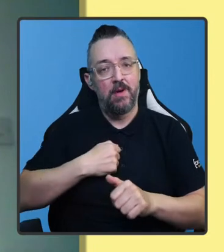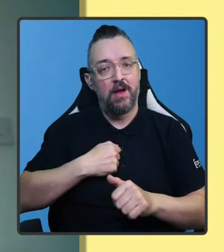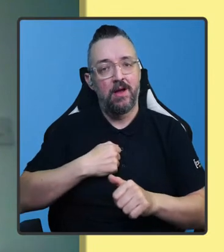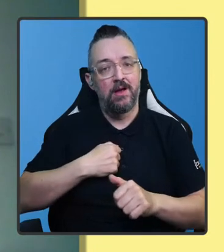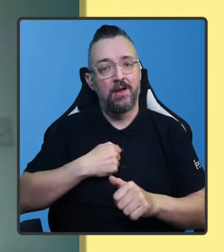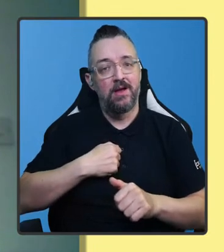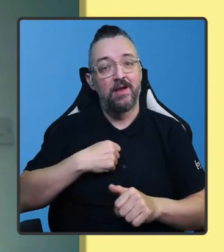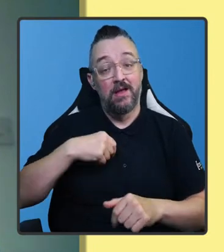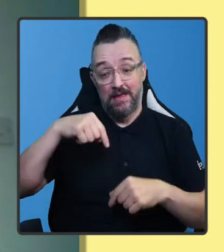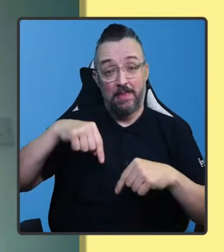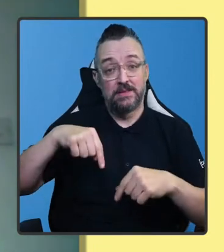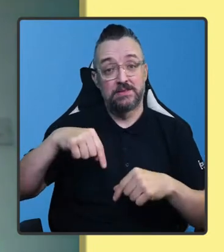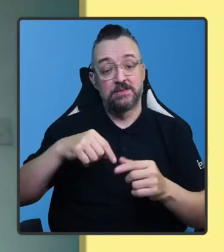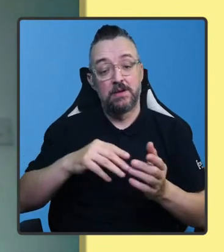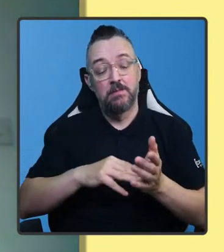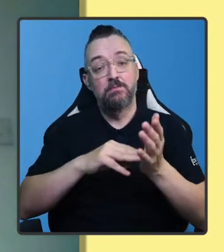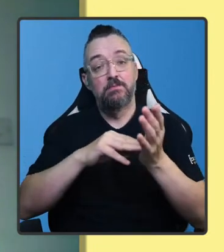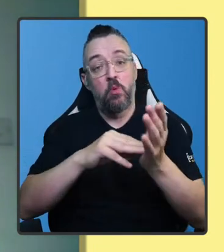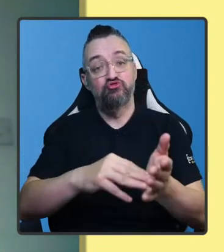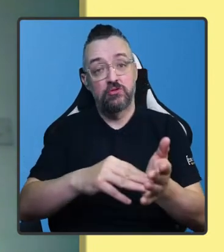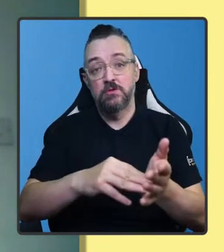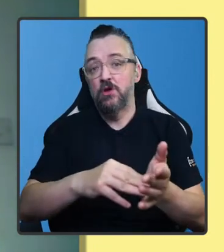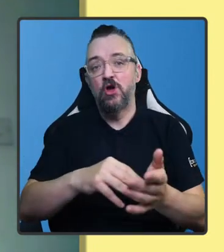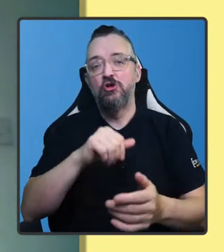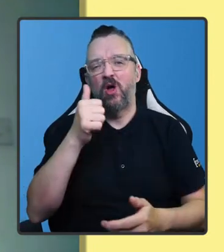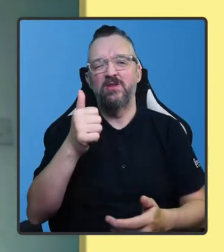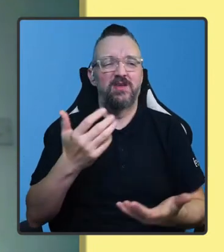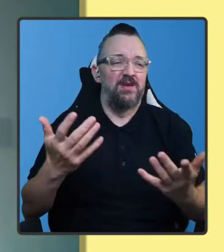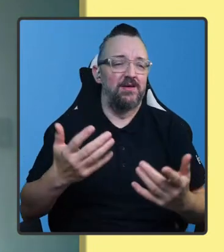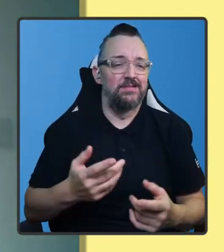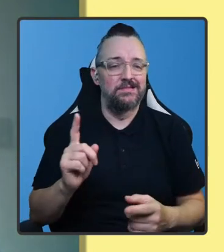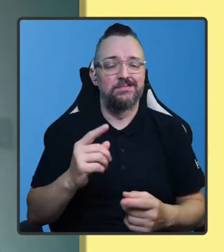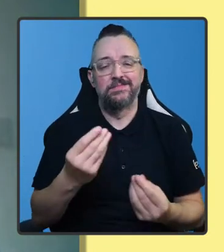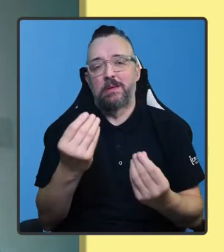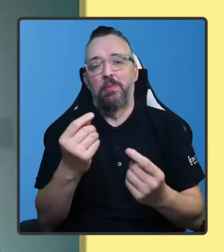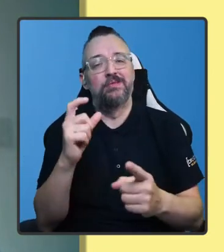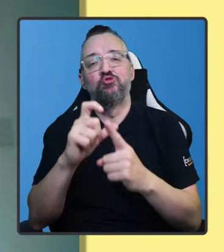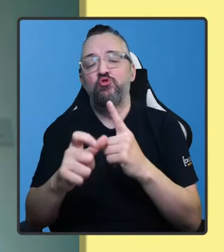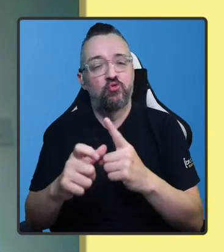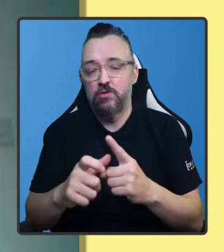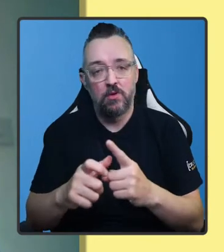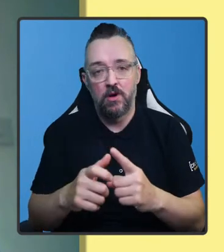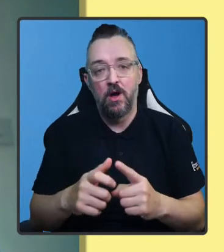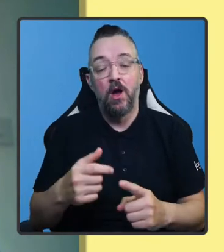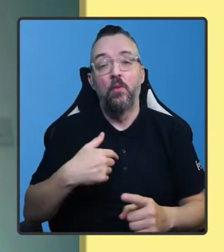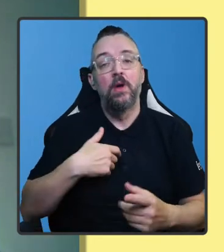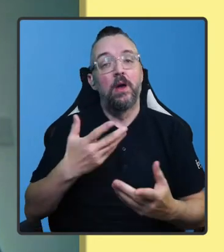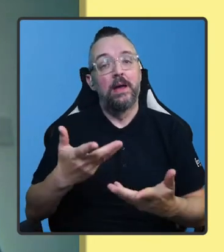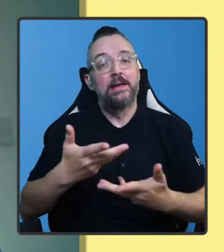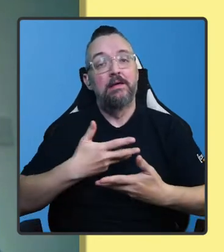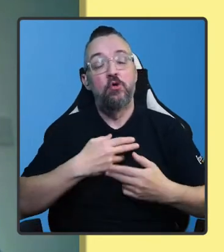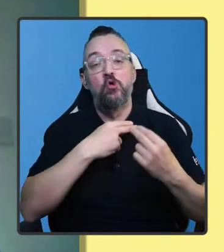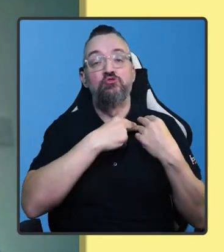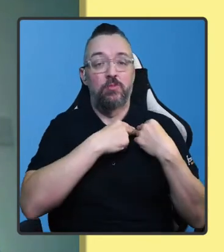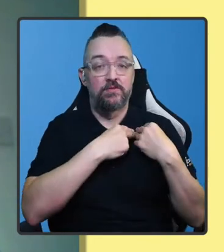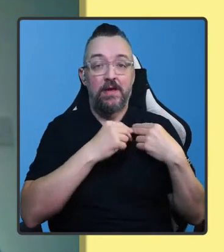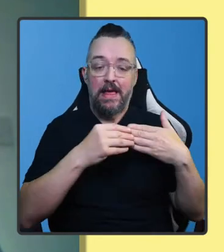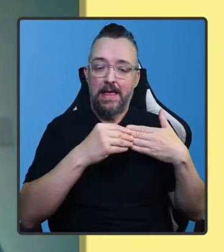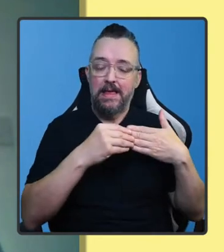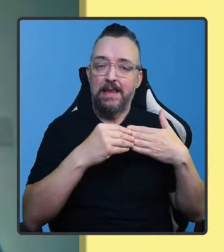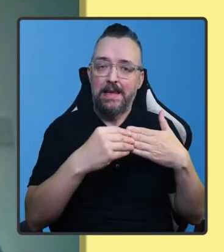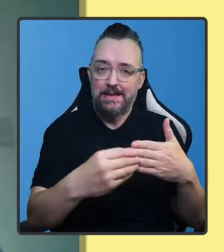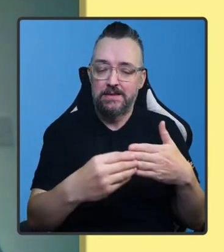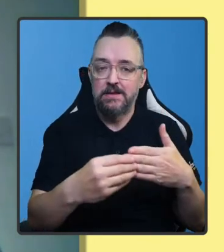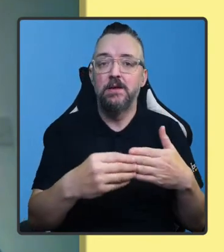abstract thing. What we're doing at conference and what the conference committee is given responsibility of leading for is